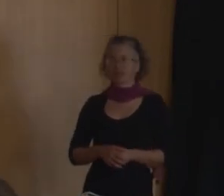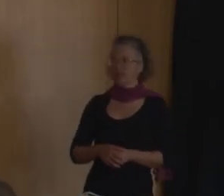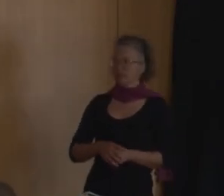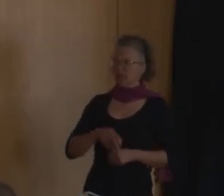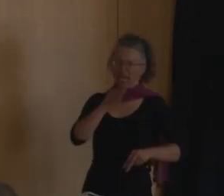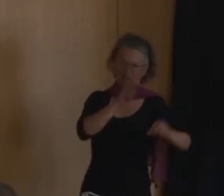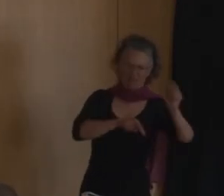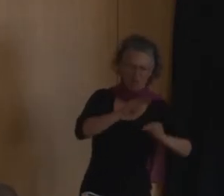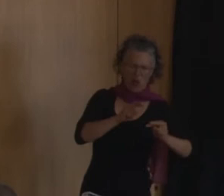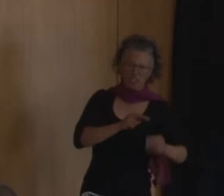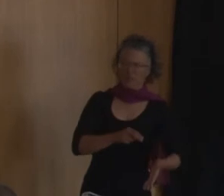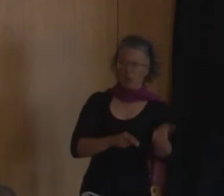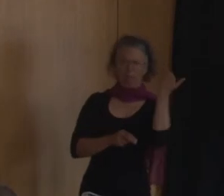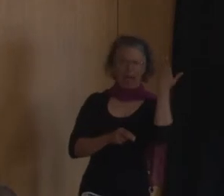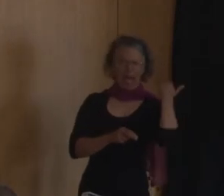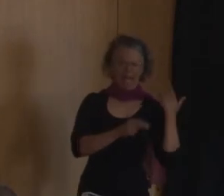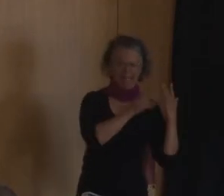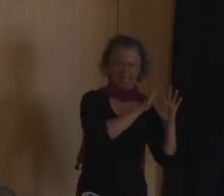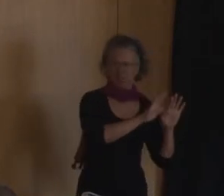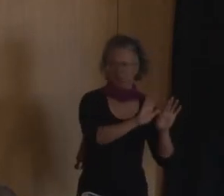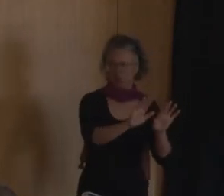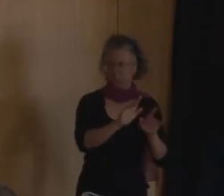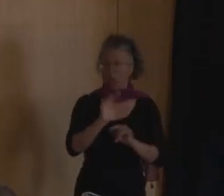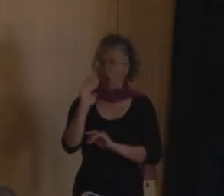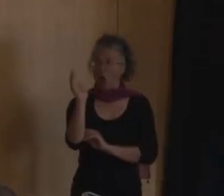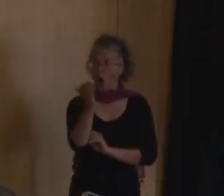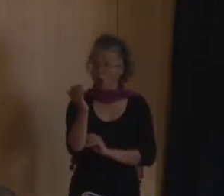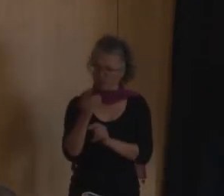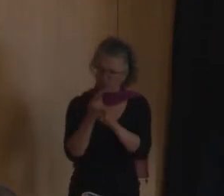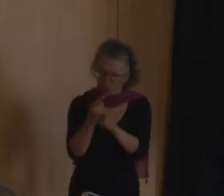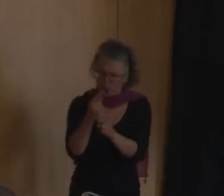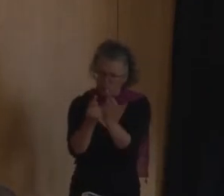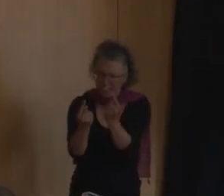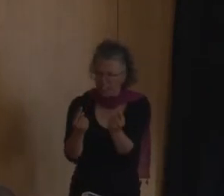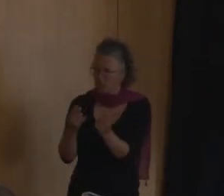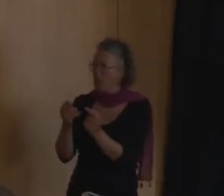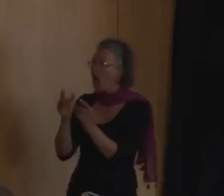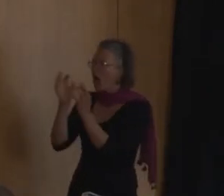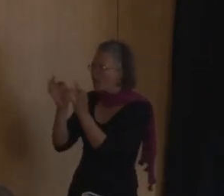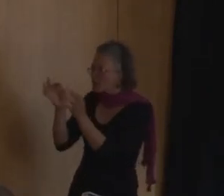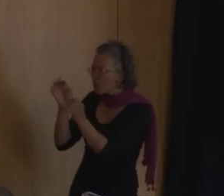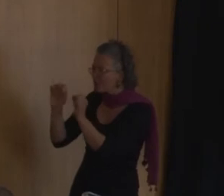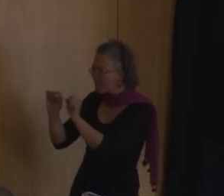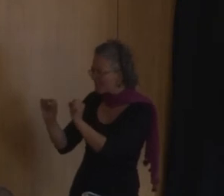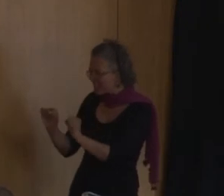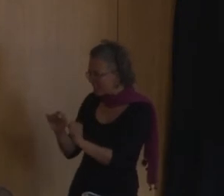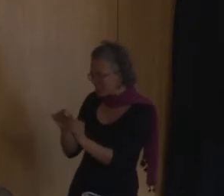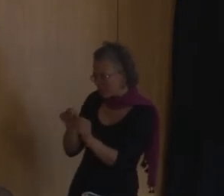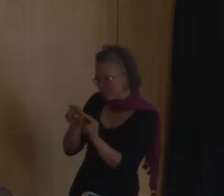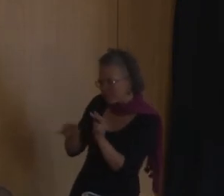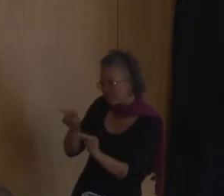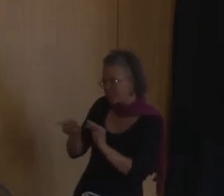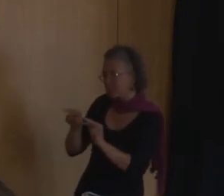Our entire project team went out and spoke to the hosts, observed visitors on the floor, and there was a lot of academic research into